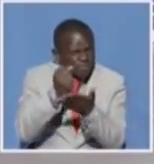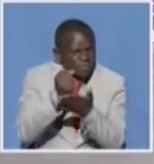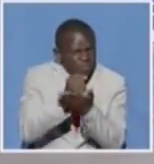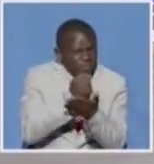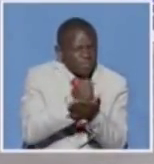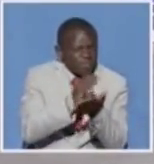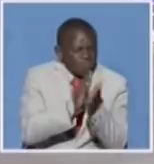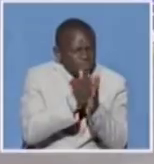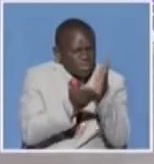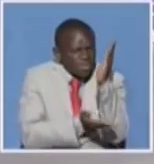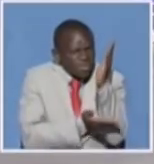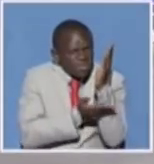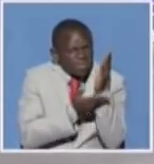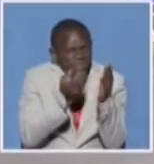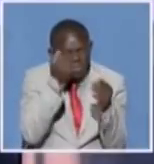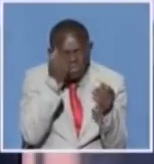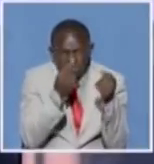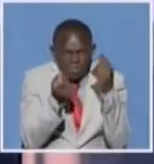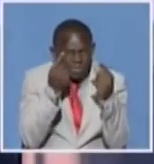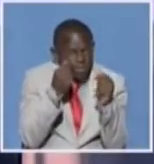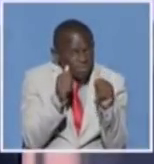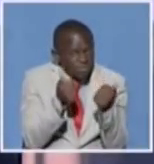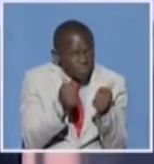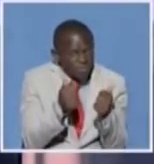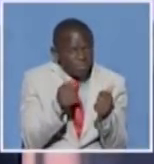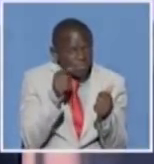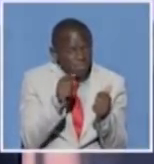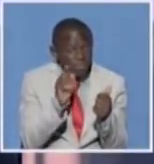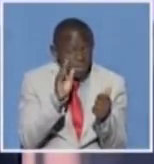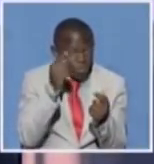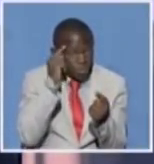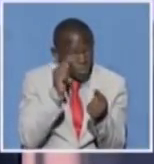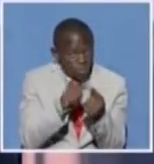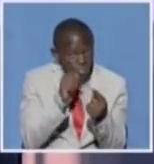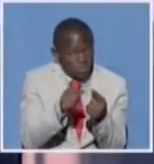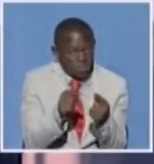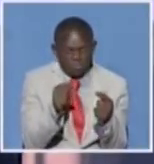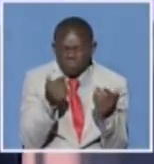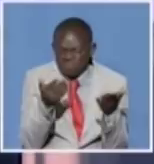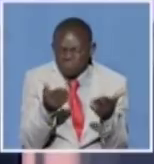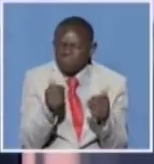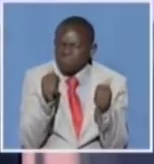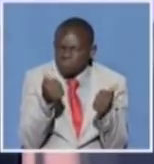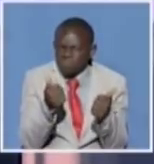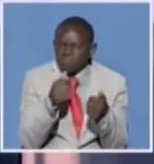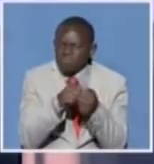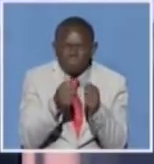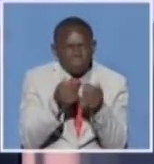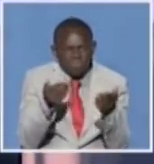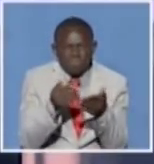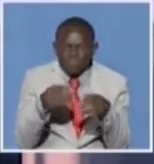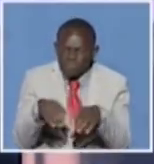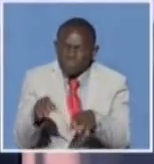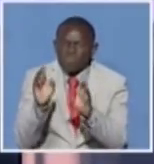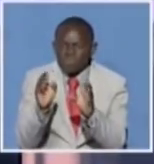their acquisition of materials or mastery of materials, they should do it as and in a normal